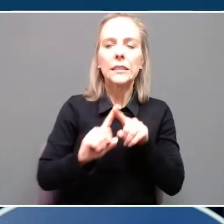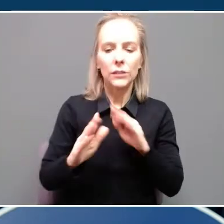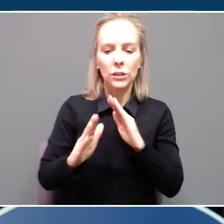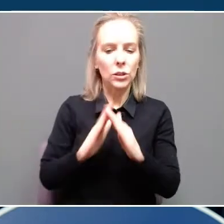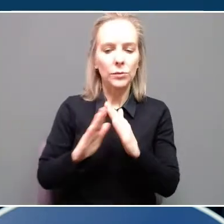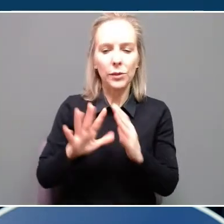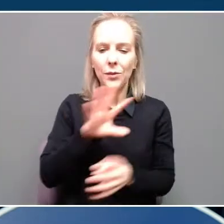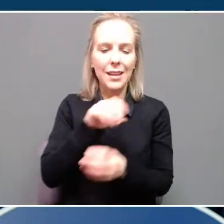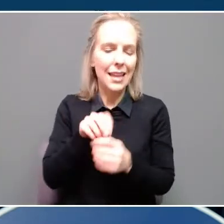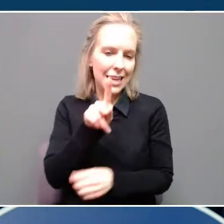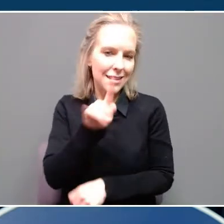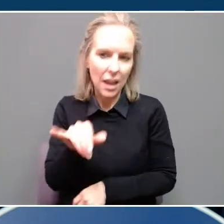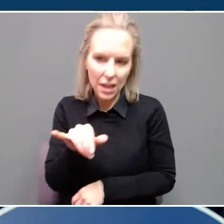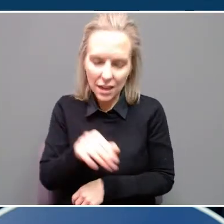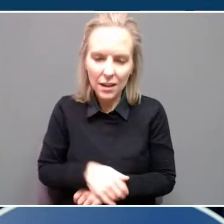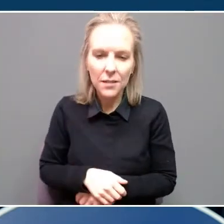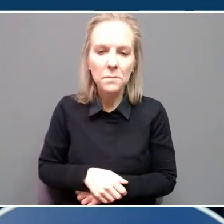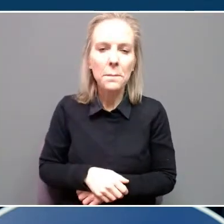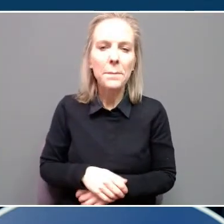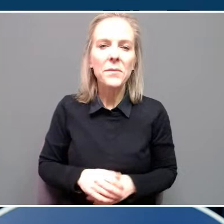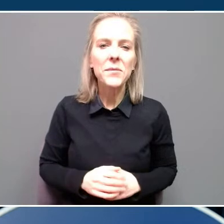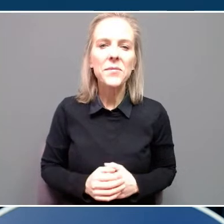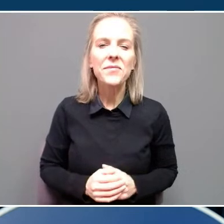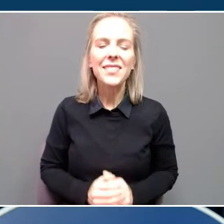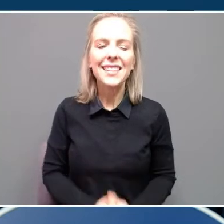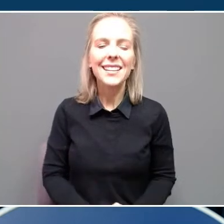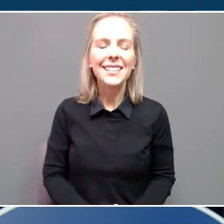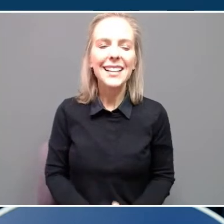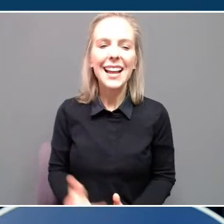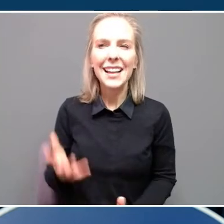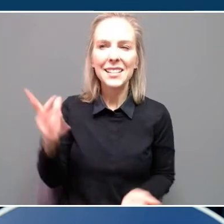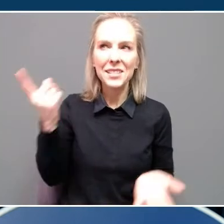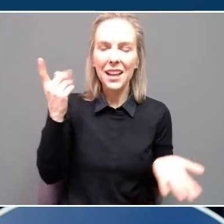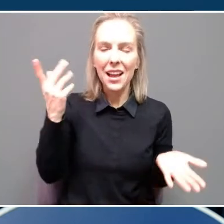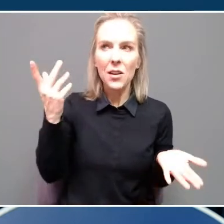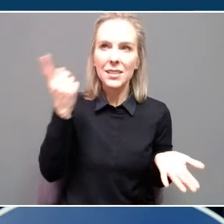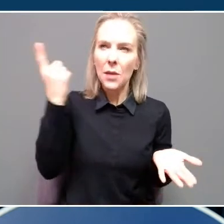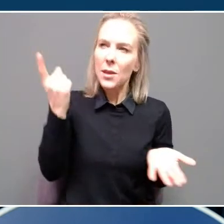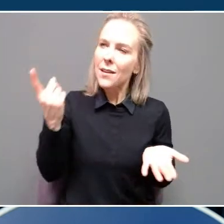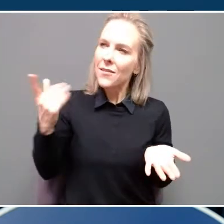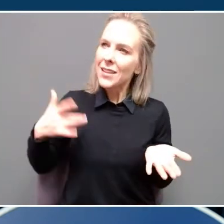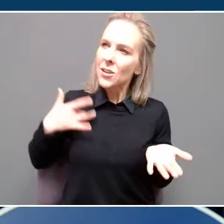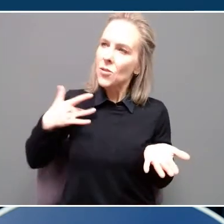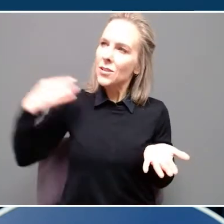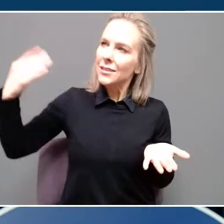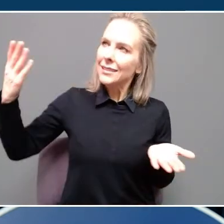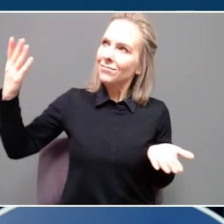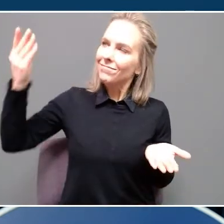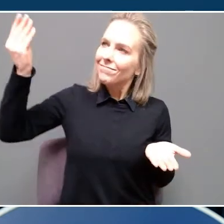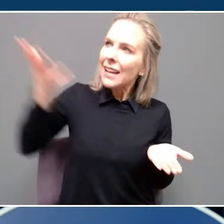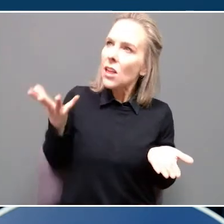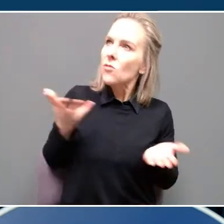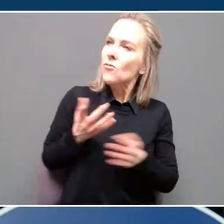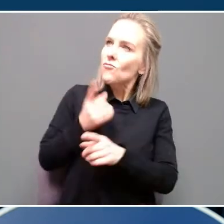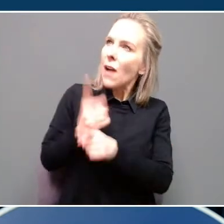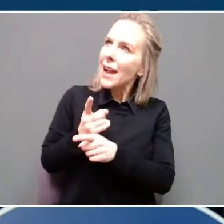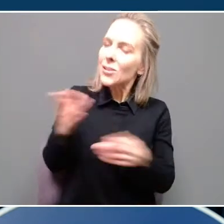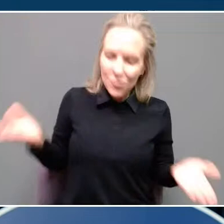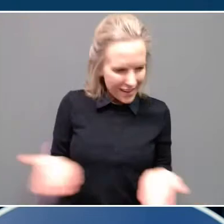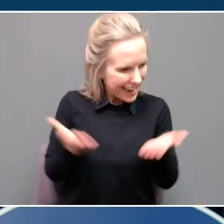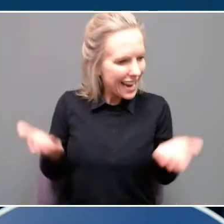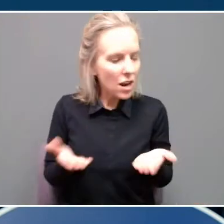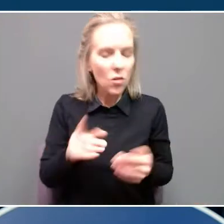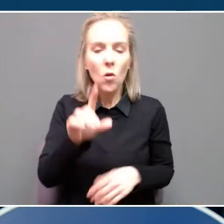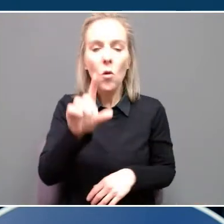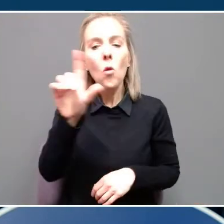if there was the universe telling us that something is right, it's doing it here. Because, see, the Louisville Orchestra was founded 75